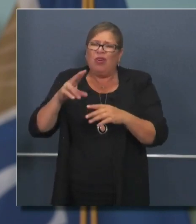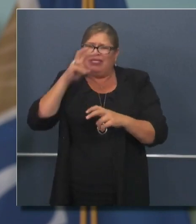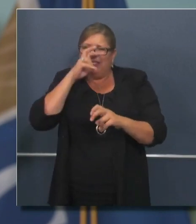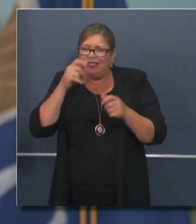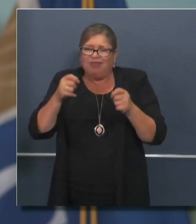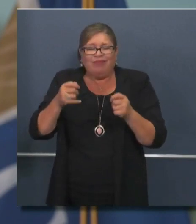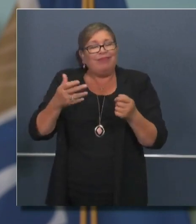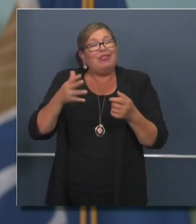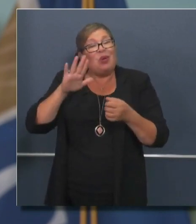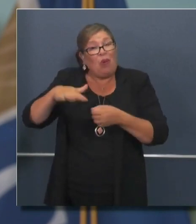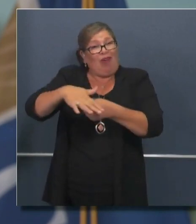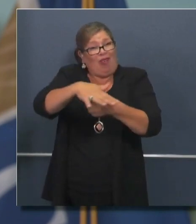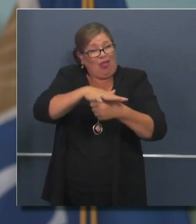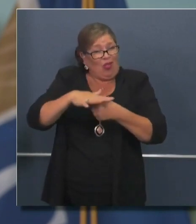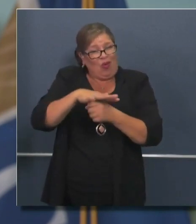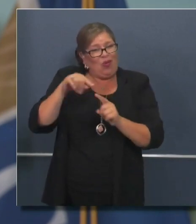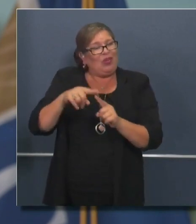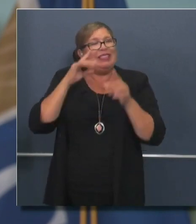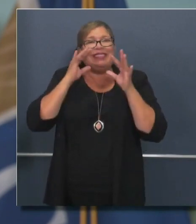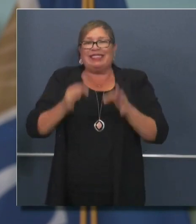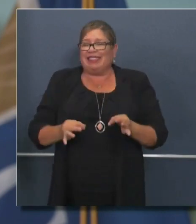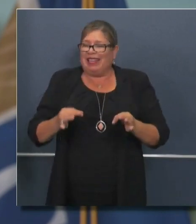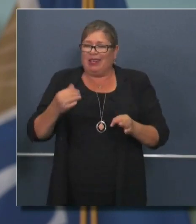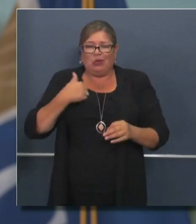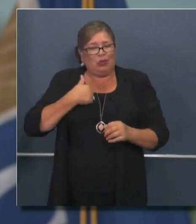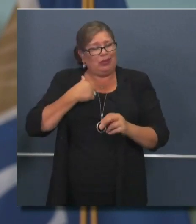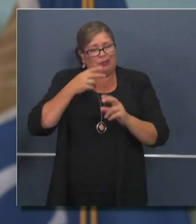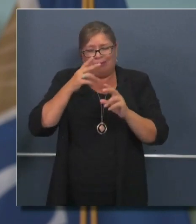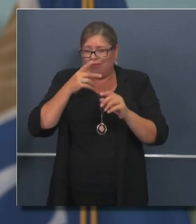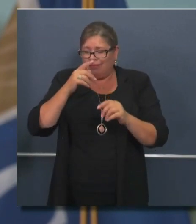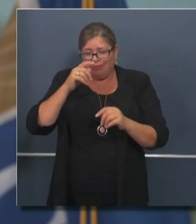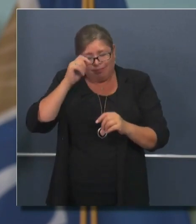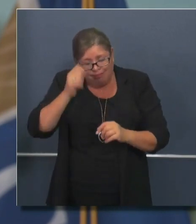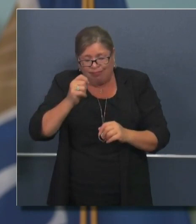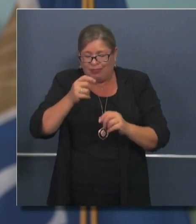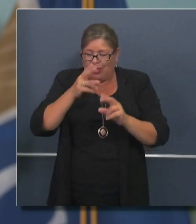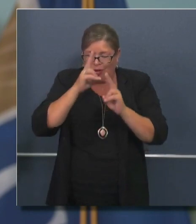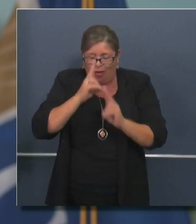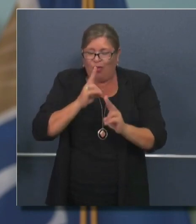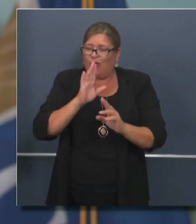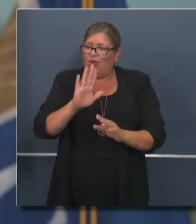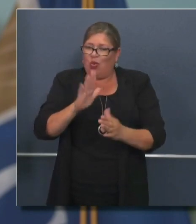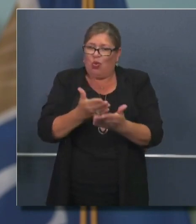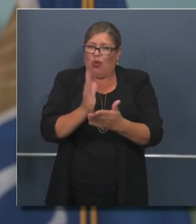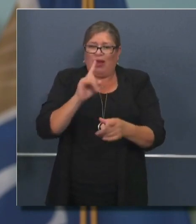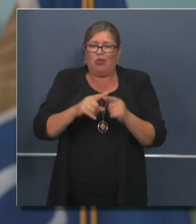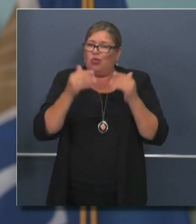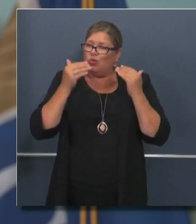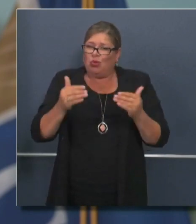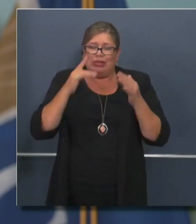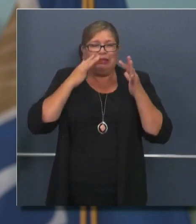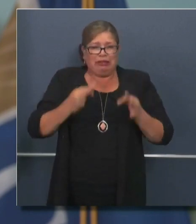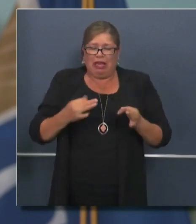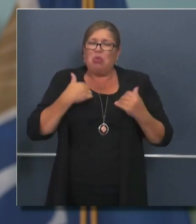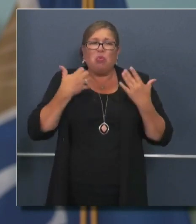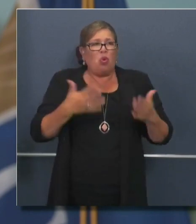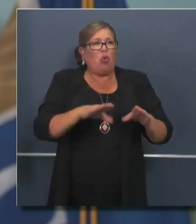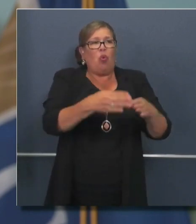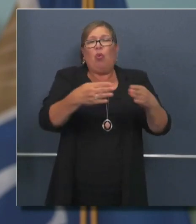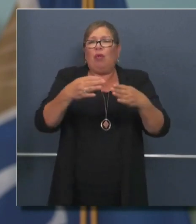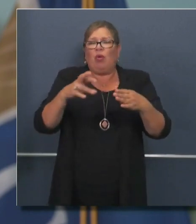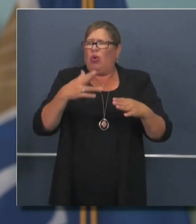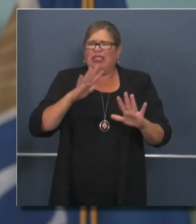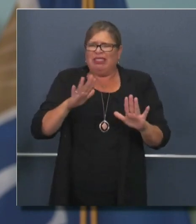local elected officials. We respect that right. We honor it. Some will go slowly. Some will go a little bit more quickly, but no